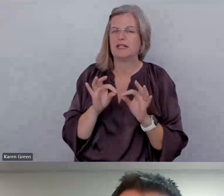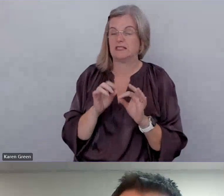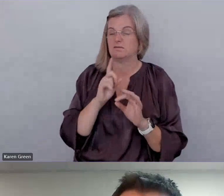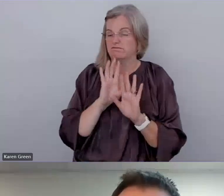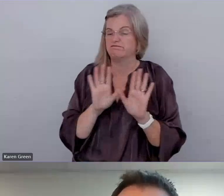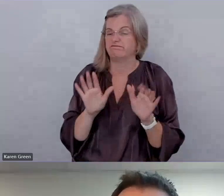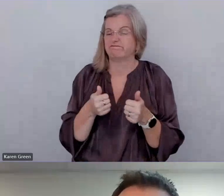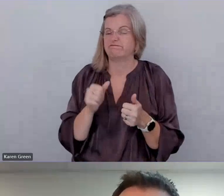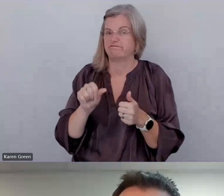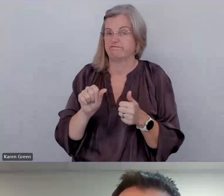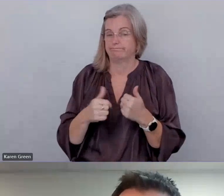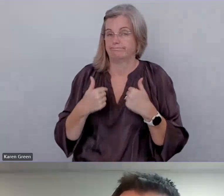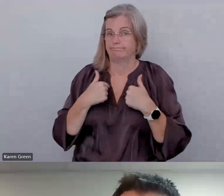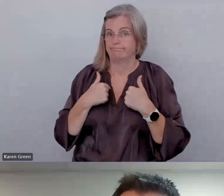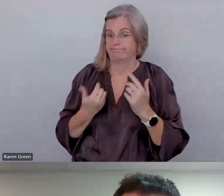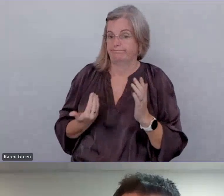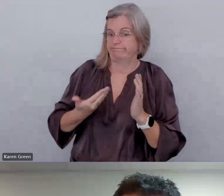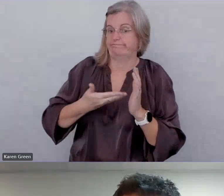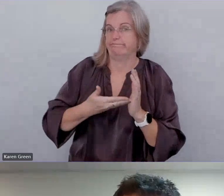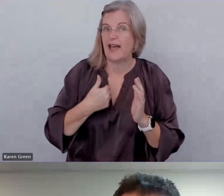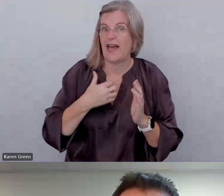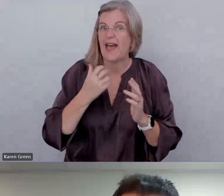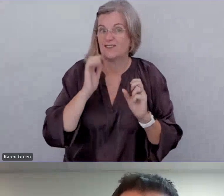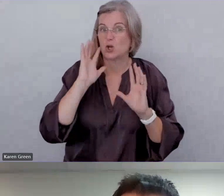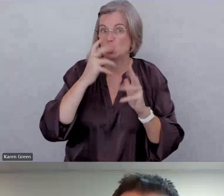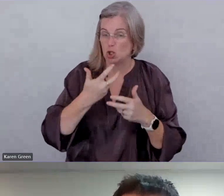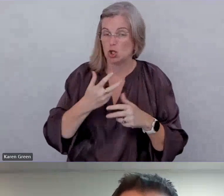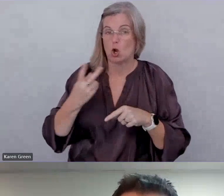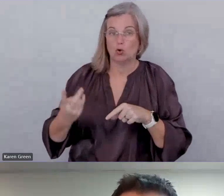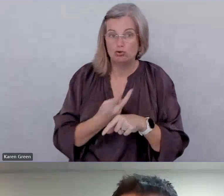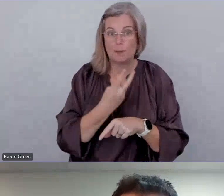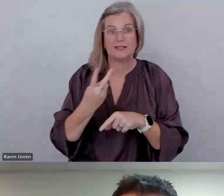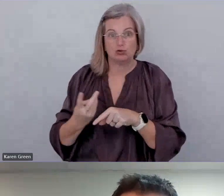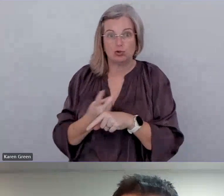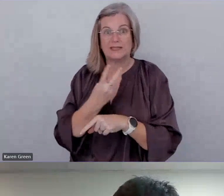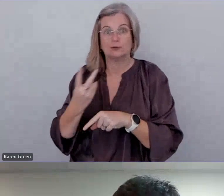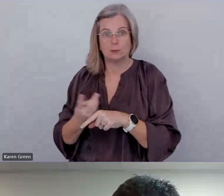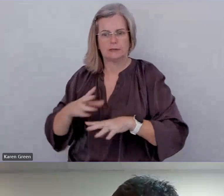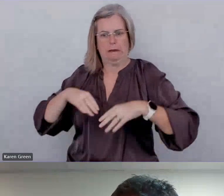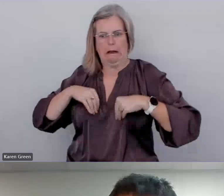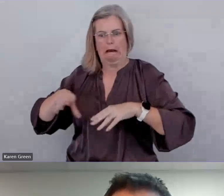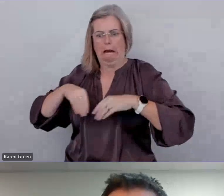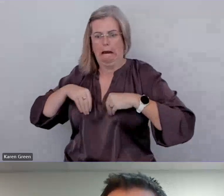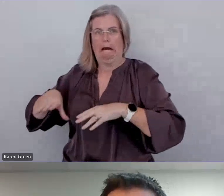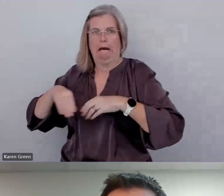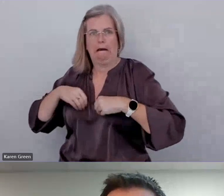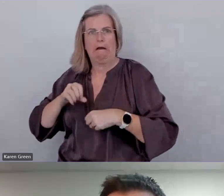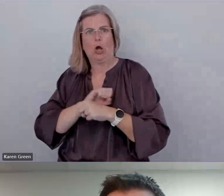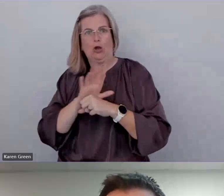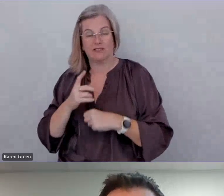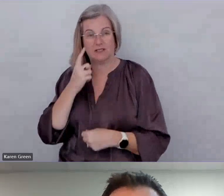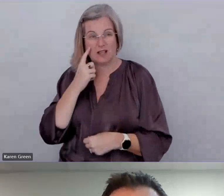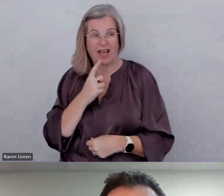do have concerns about repeated COVID infections in particular, because I think that virus is doing something different to